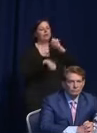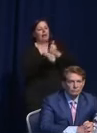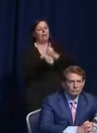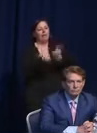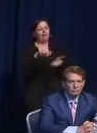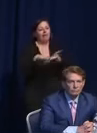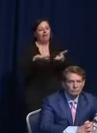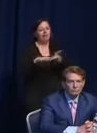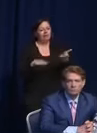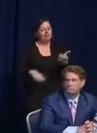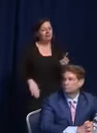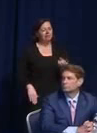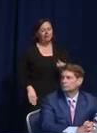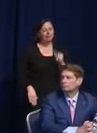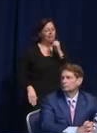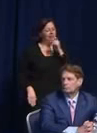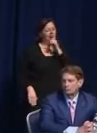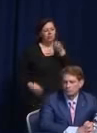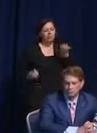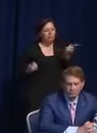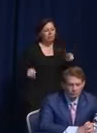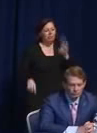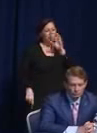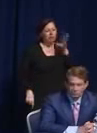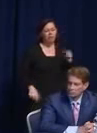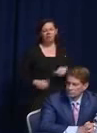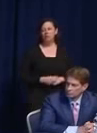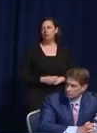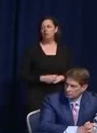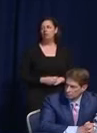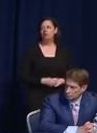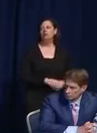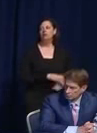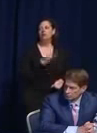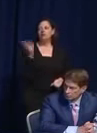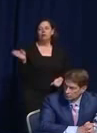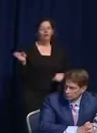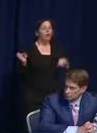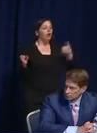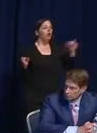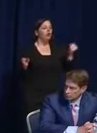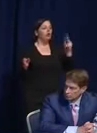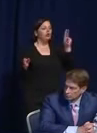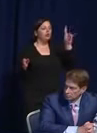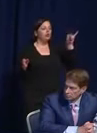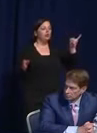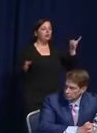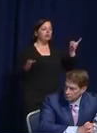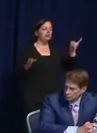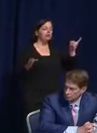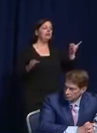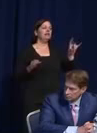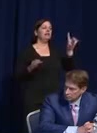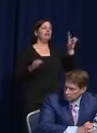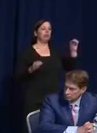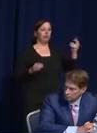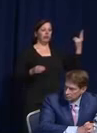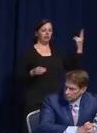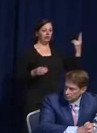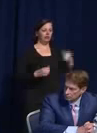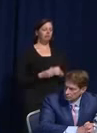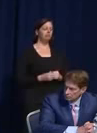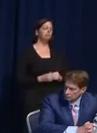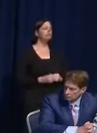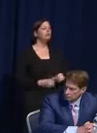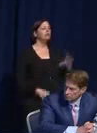from my comment later yesterday, please. Okay, first of all, I acknowledge John D'Angelo, who's